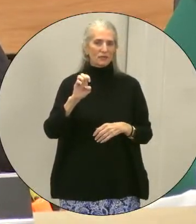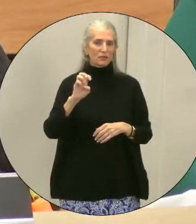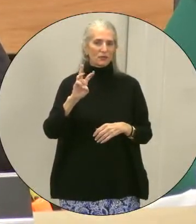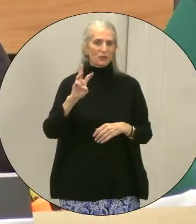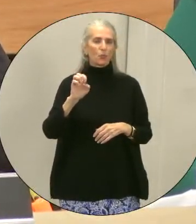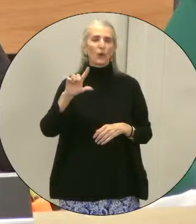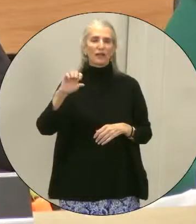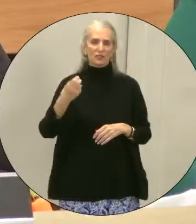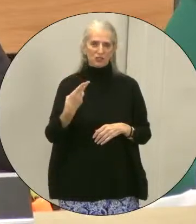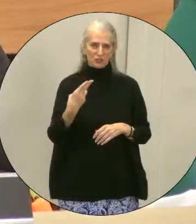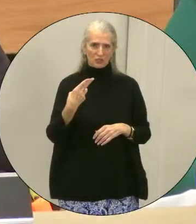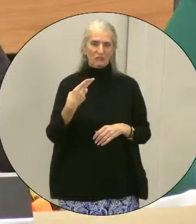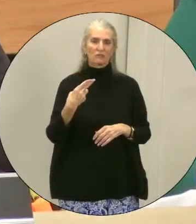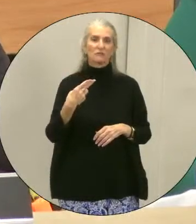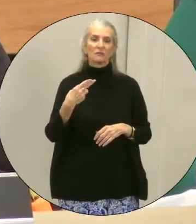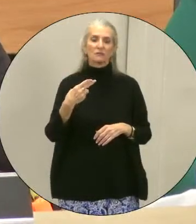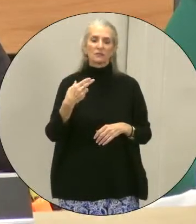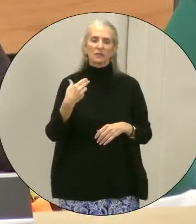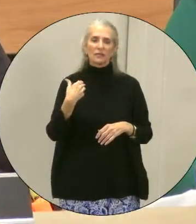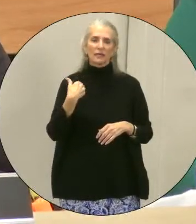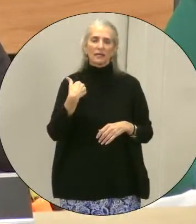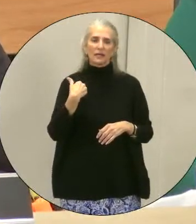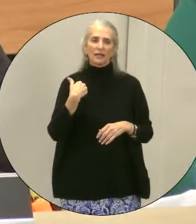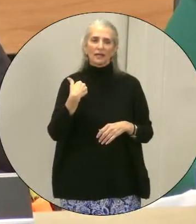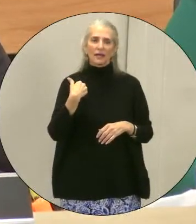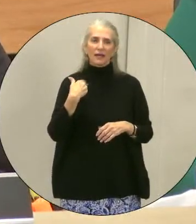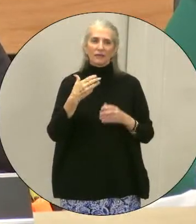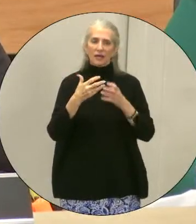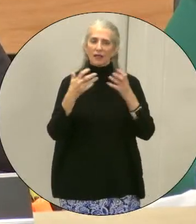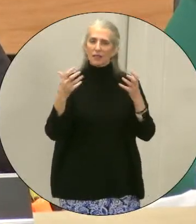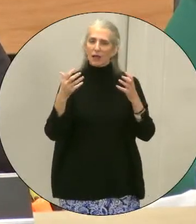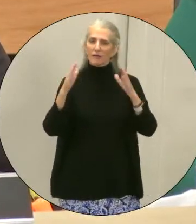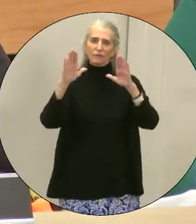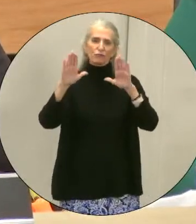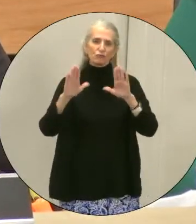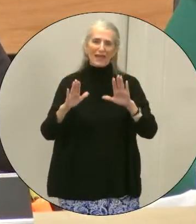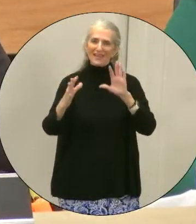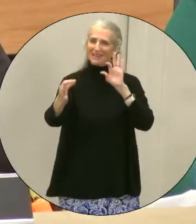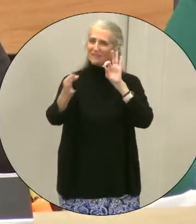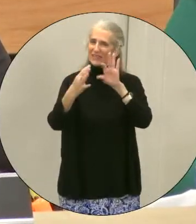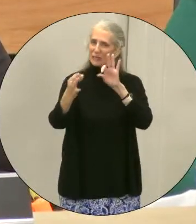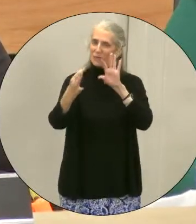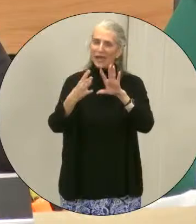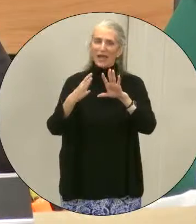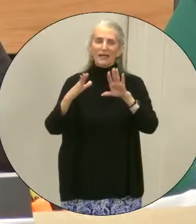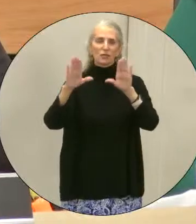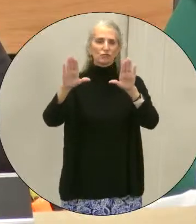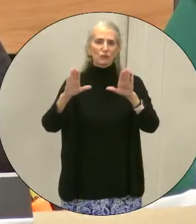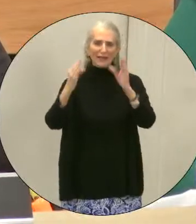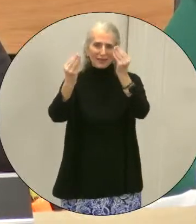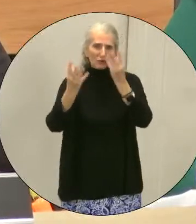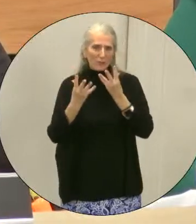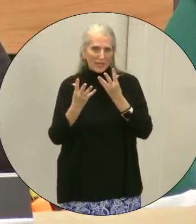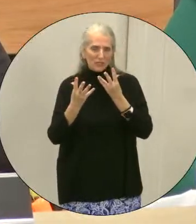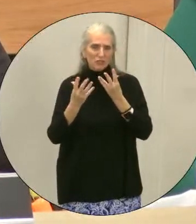he has a history here. I got a lot of great feedback and information on him, and